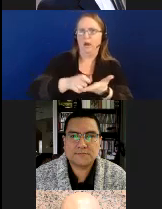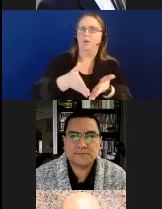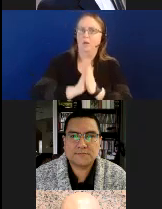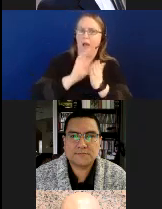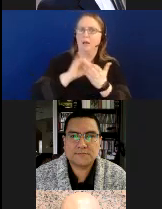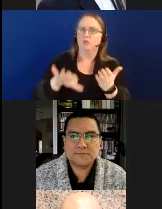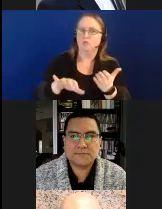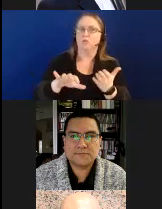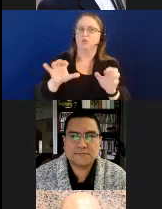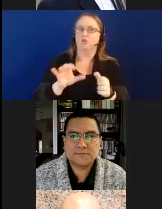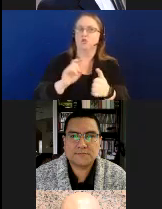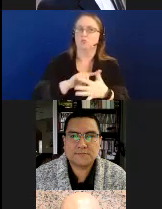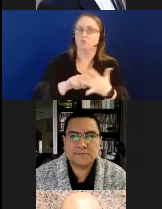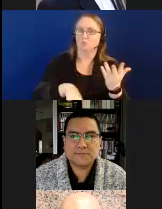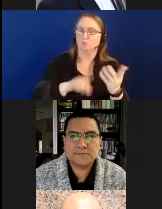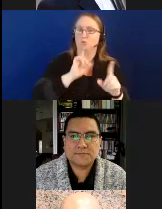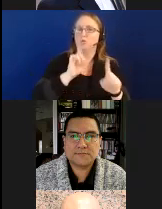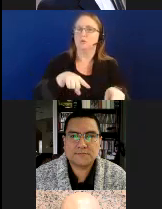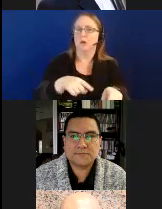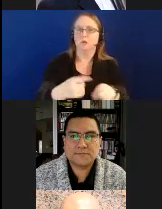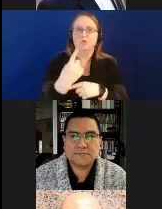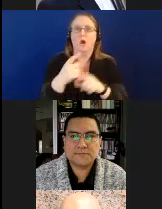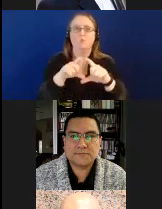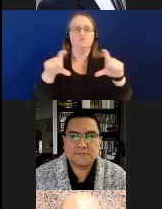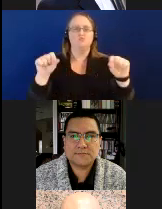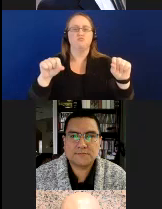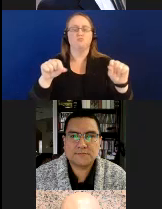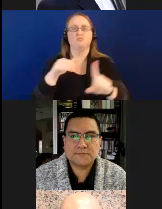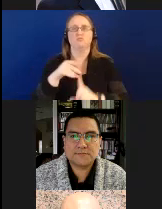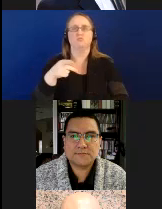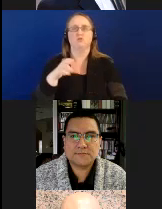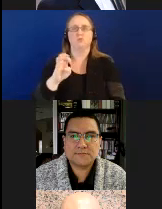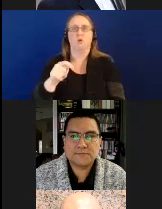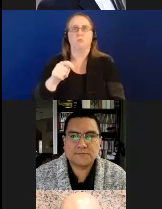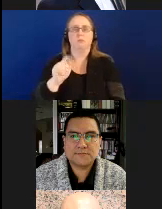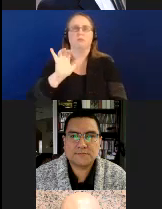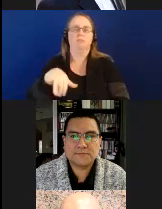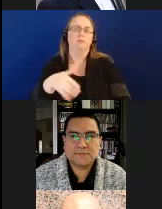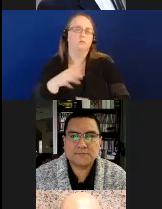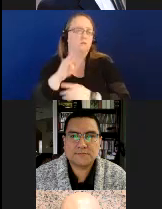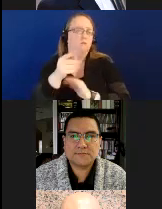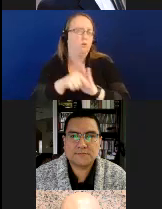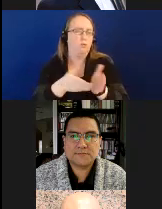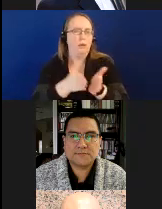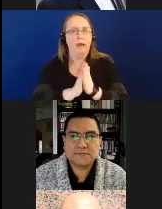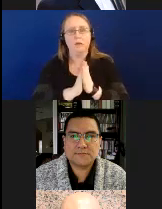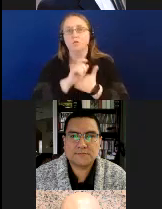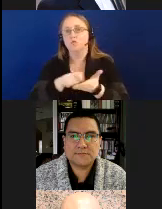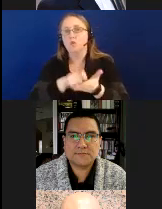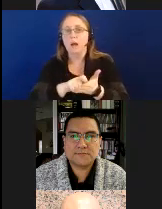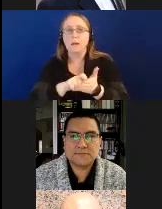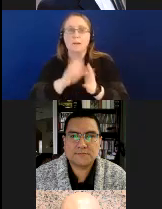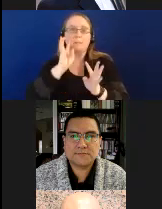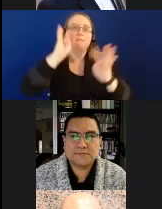students to respond to a standalone prompt, right? So this is an example from 4th grade where we asked students to write about an invention that they think is